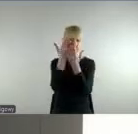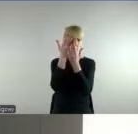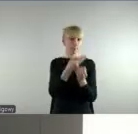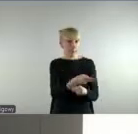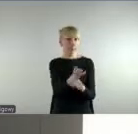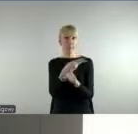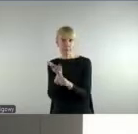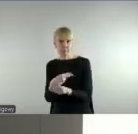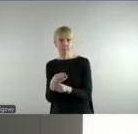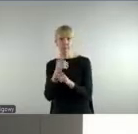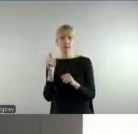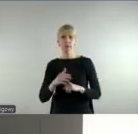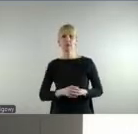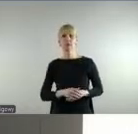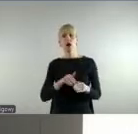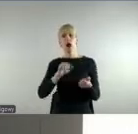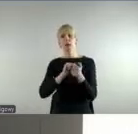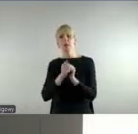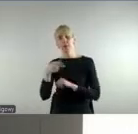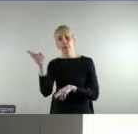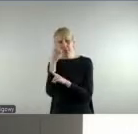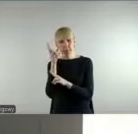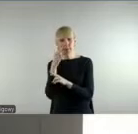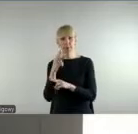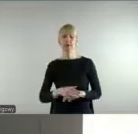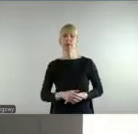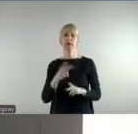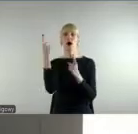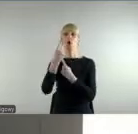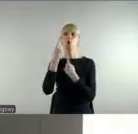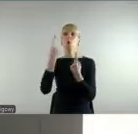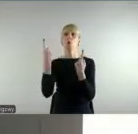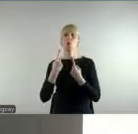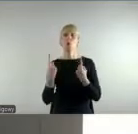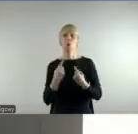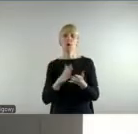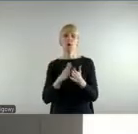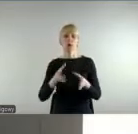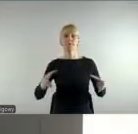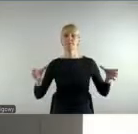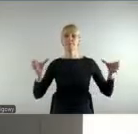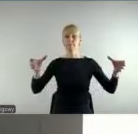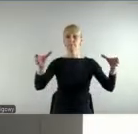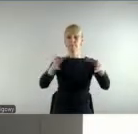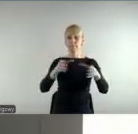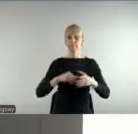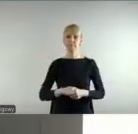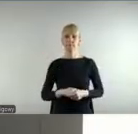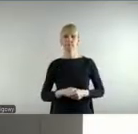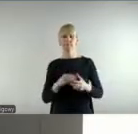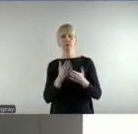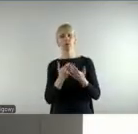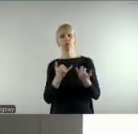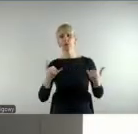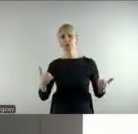motor pumps, mobile sirens that can be mounted on cars, or just set